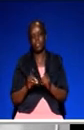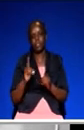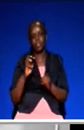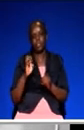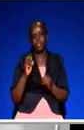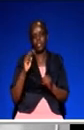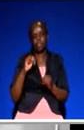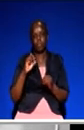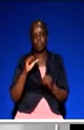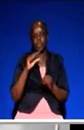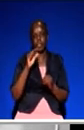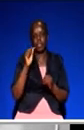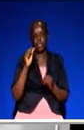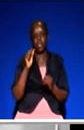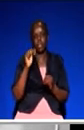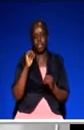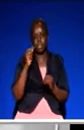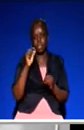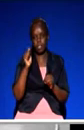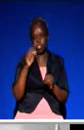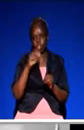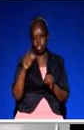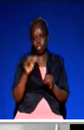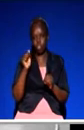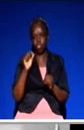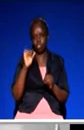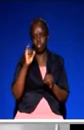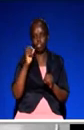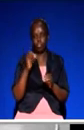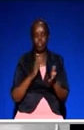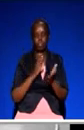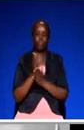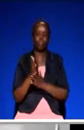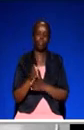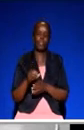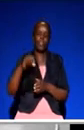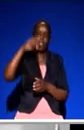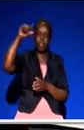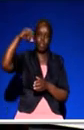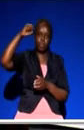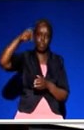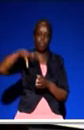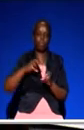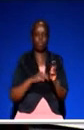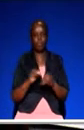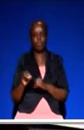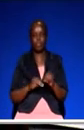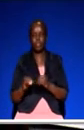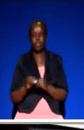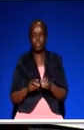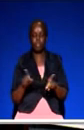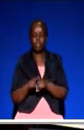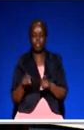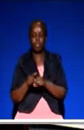demagnetization can also occur by the electrical method. We are also going to